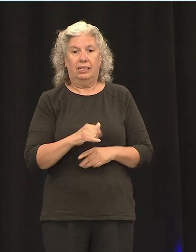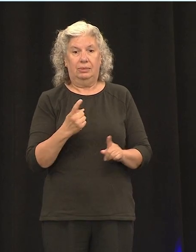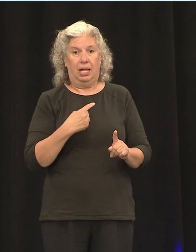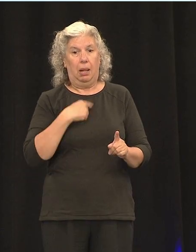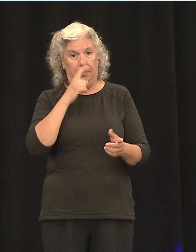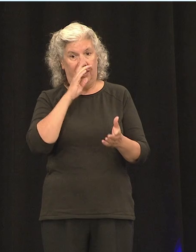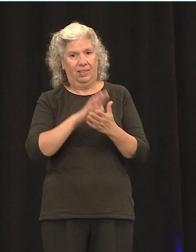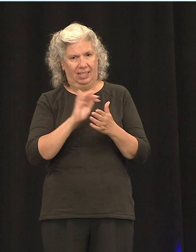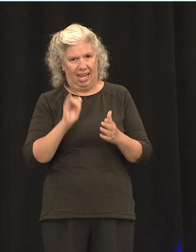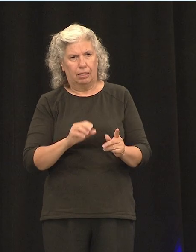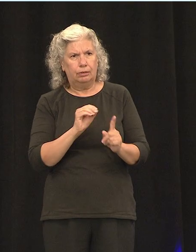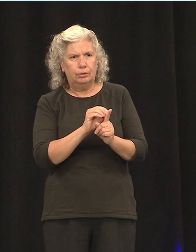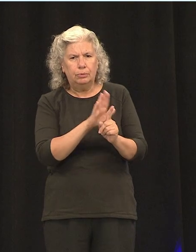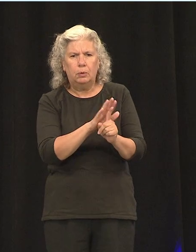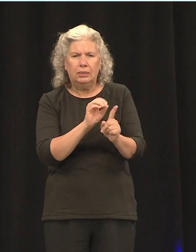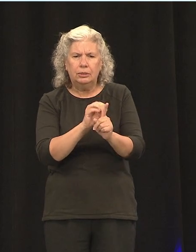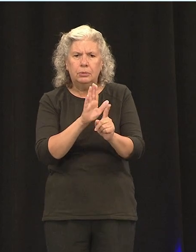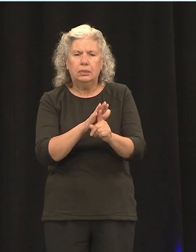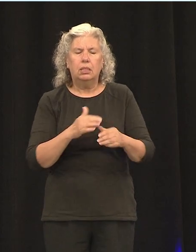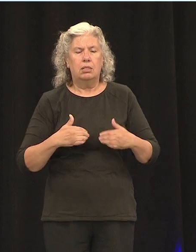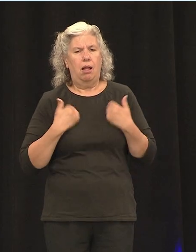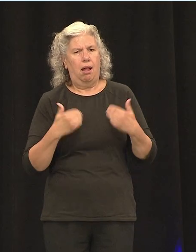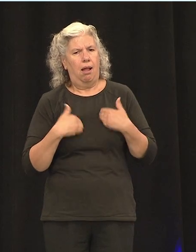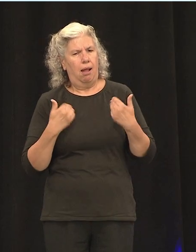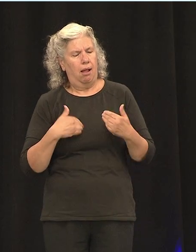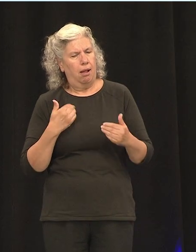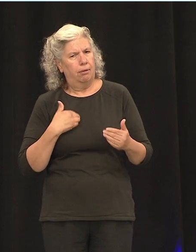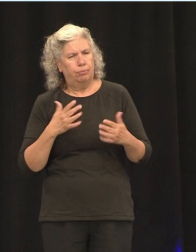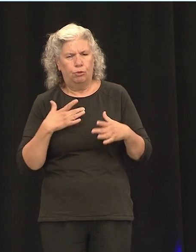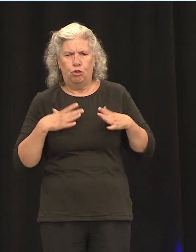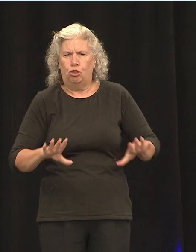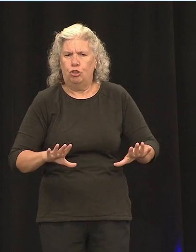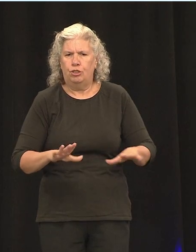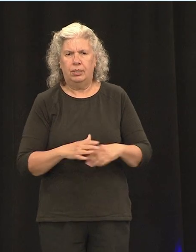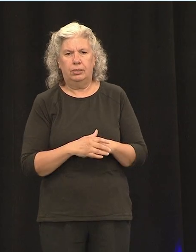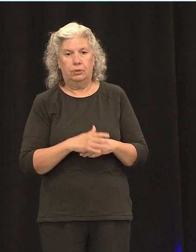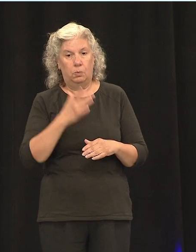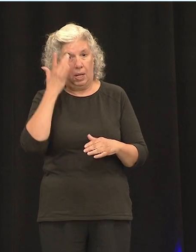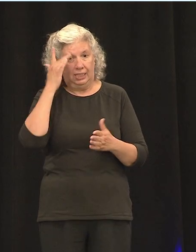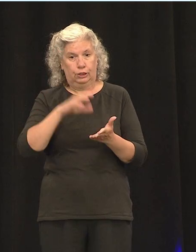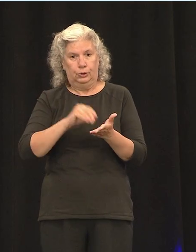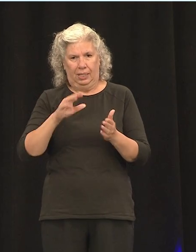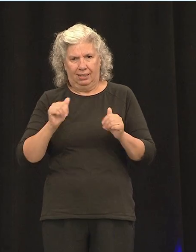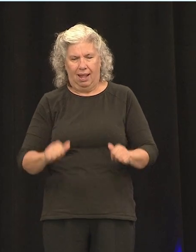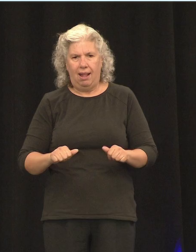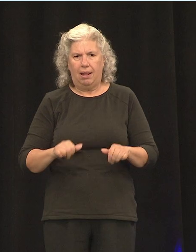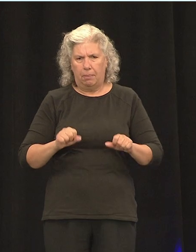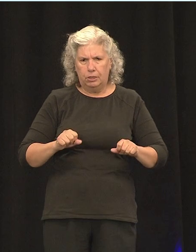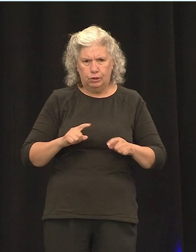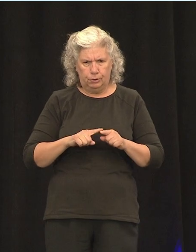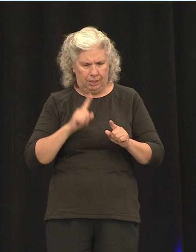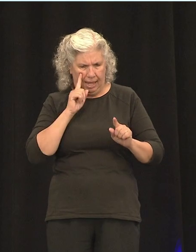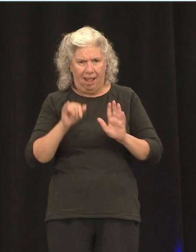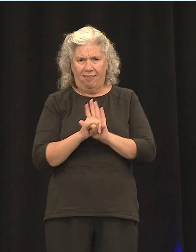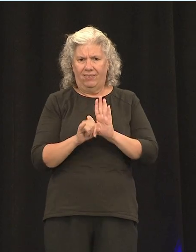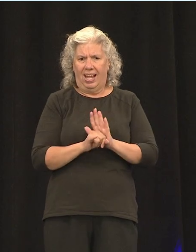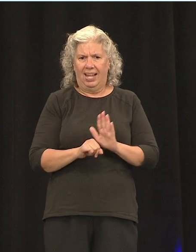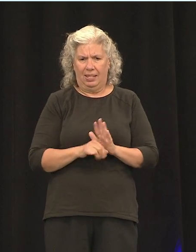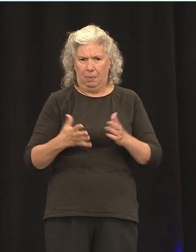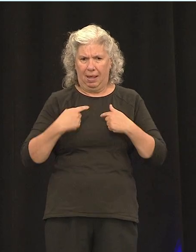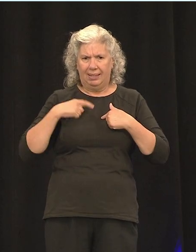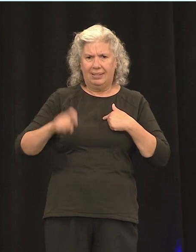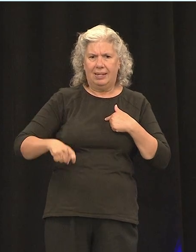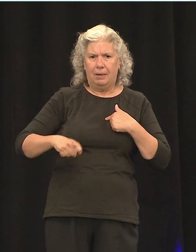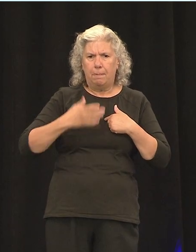young age because students can be able to identify what their needs are better than anyone else. And so how